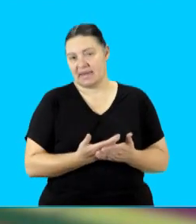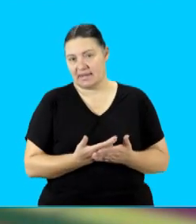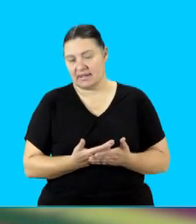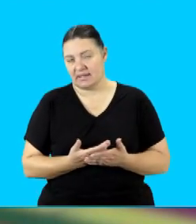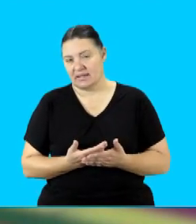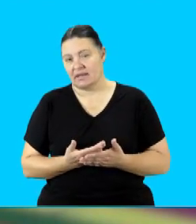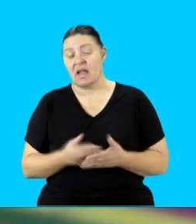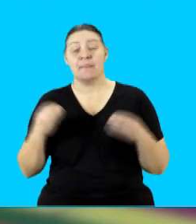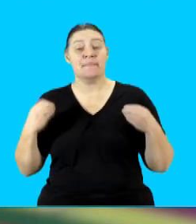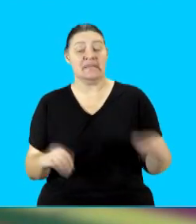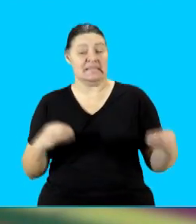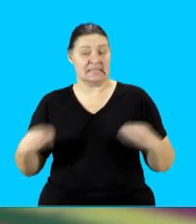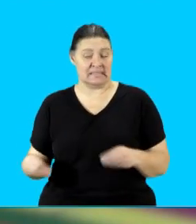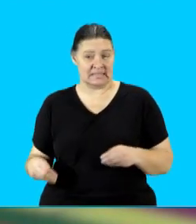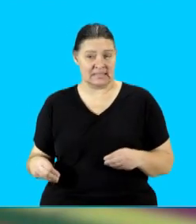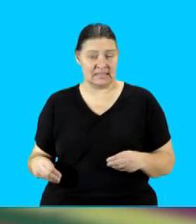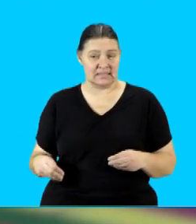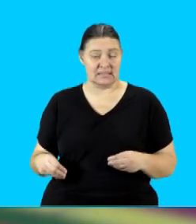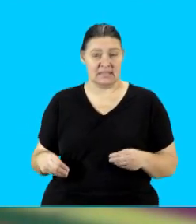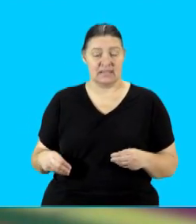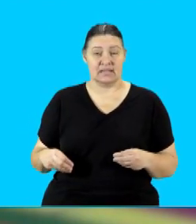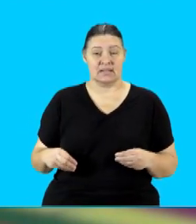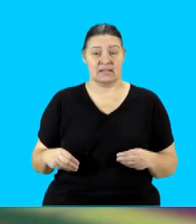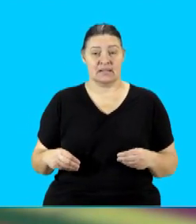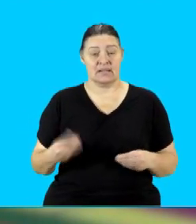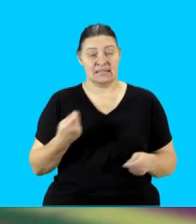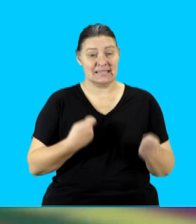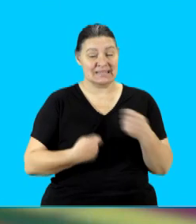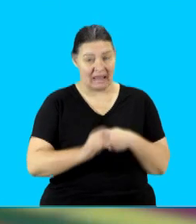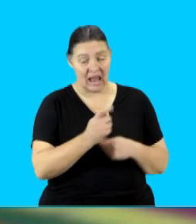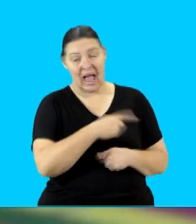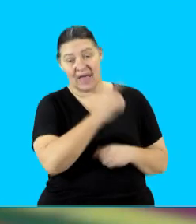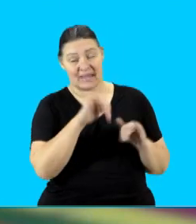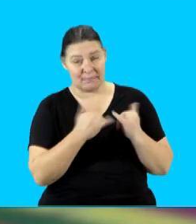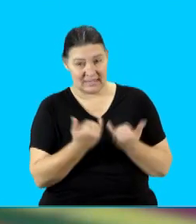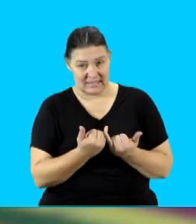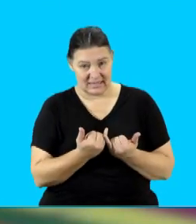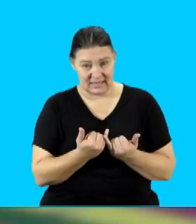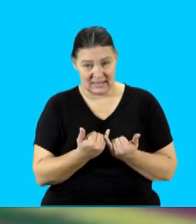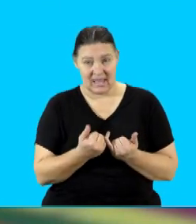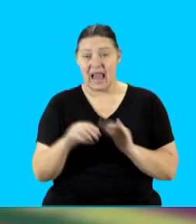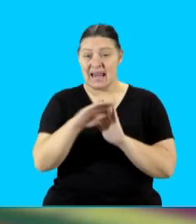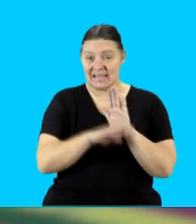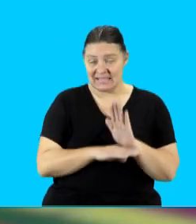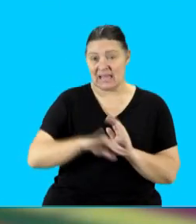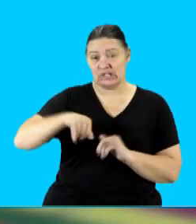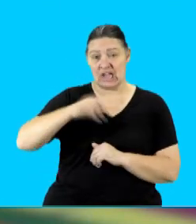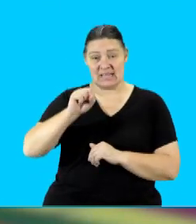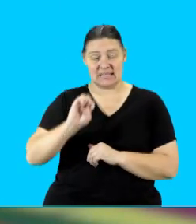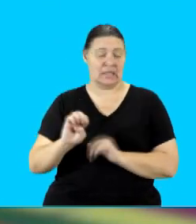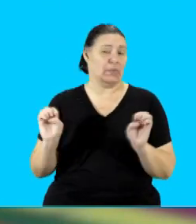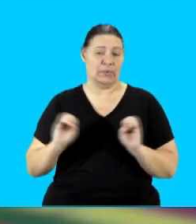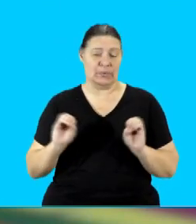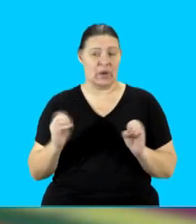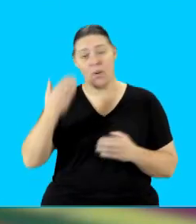But what you need to understand is that the businesses that sell businesses to other companies are not listed on